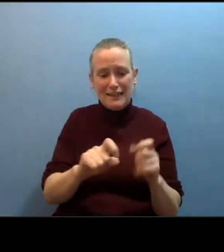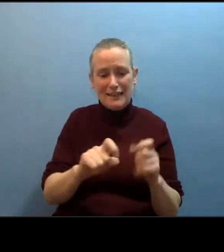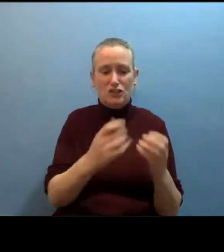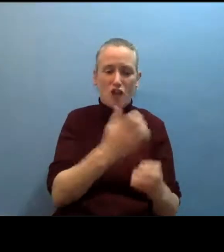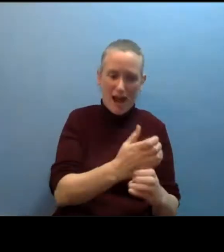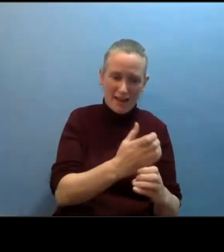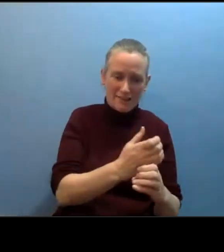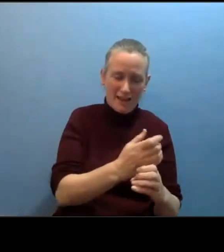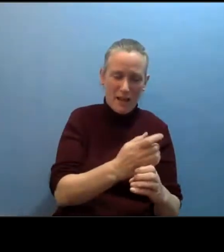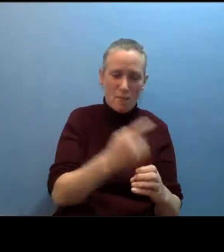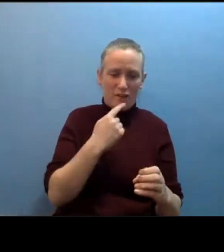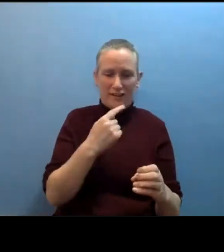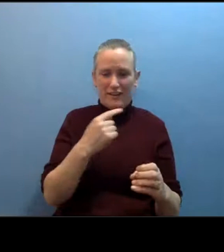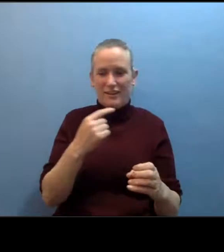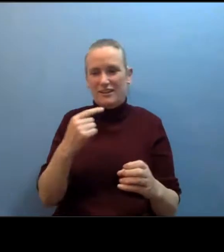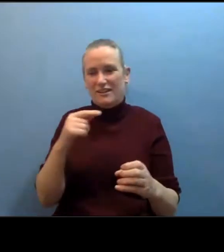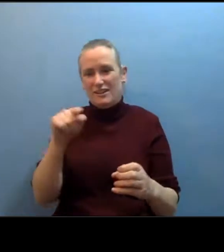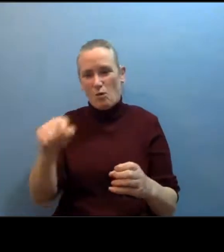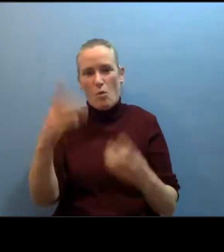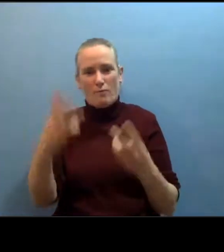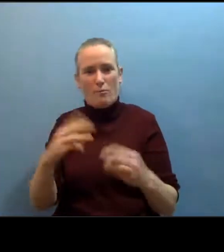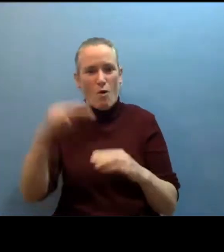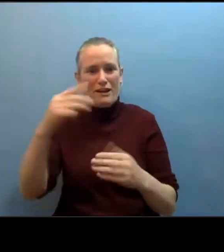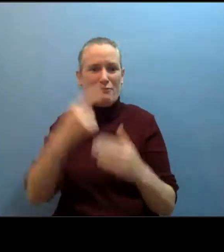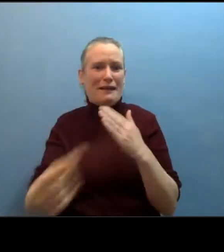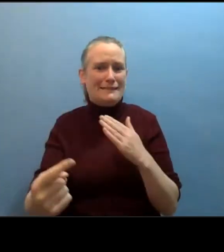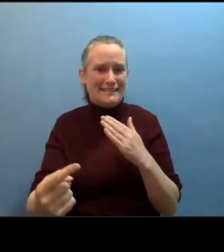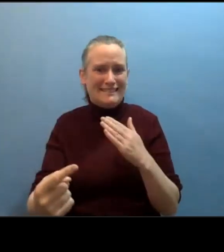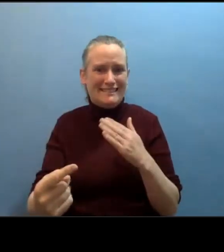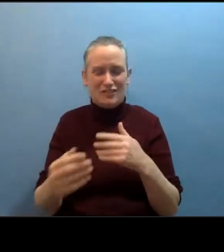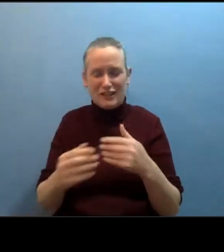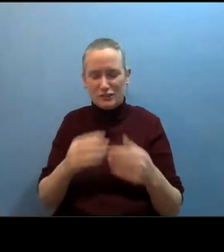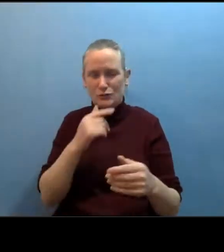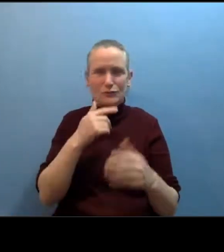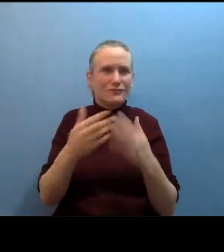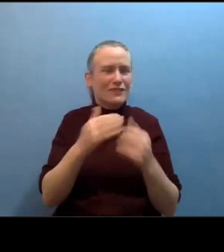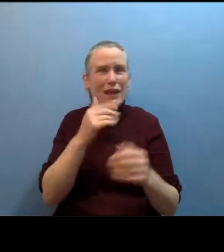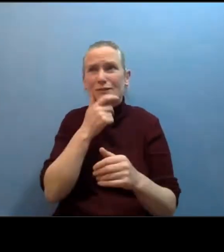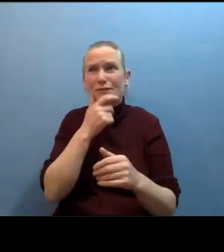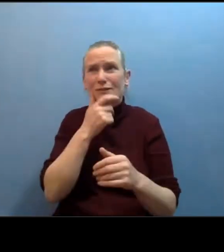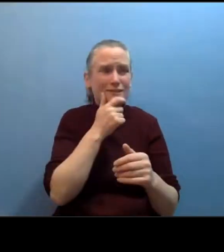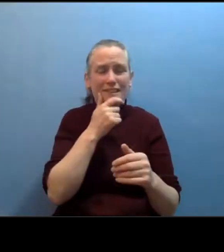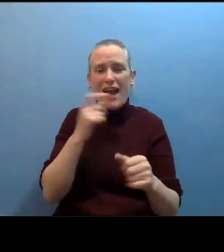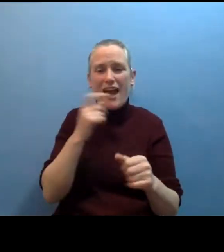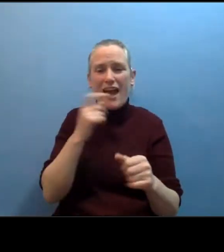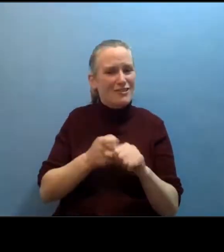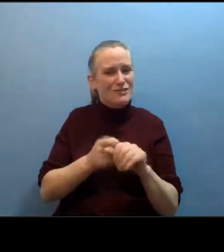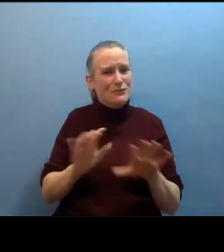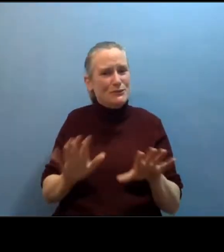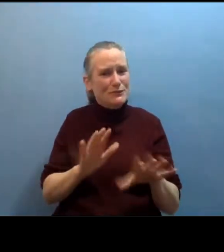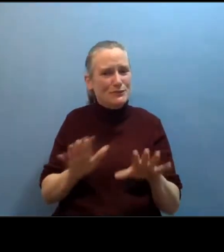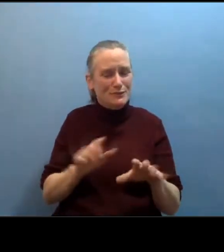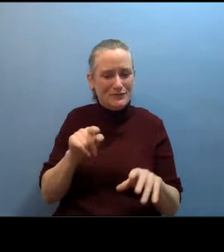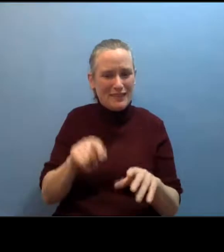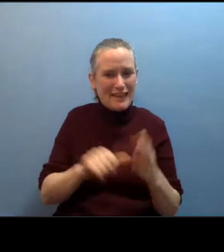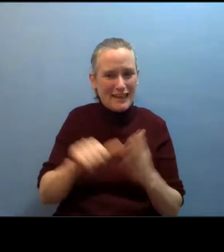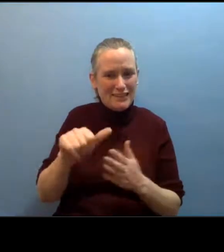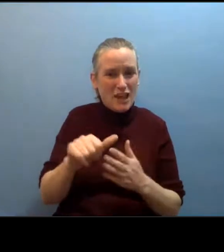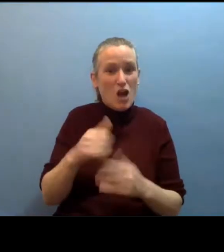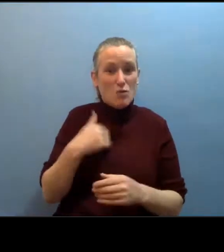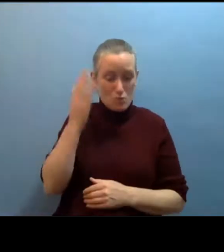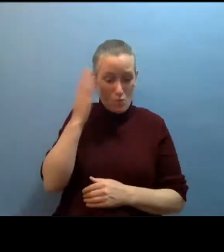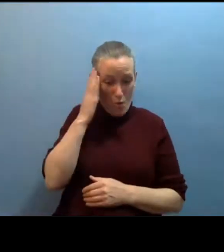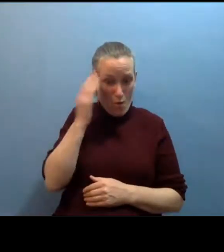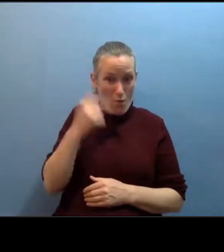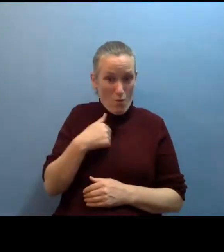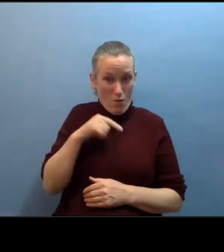independence and to figure things out. So it's a really fine balance. It's a hard line to walk as a parent, because you know the answer, you know what they